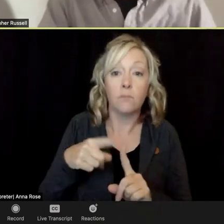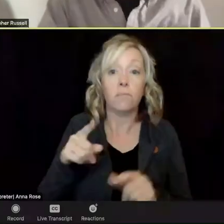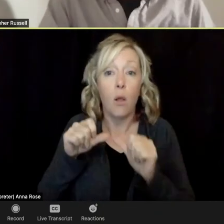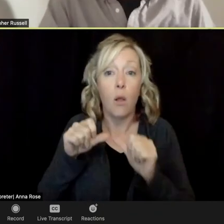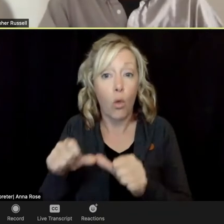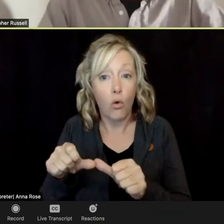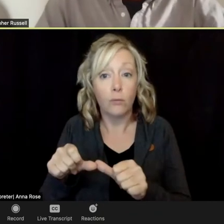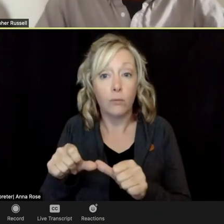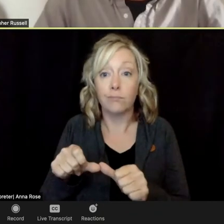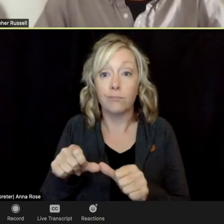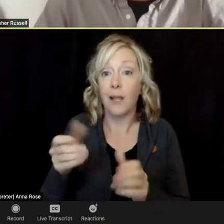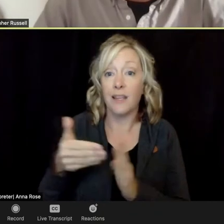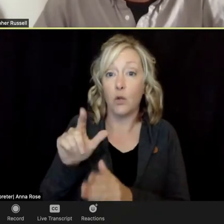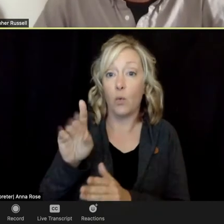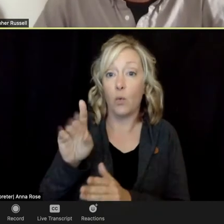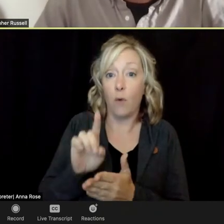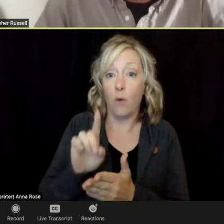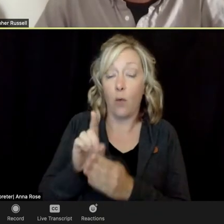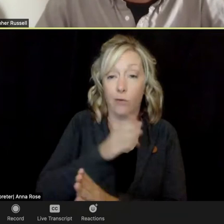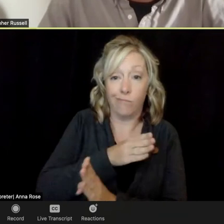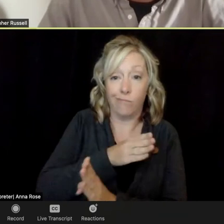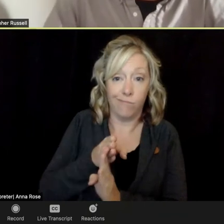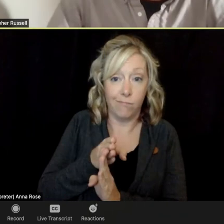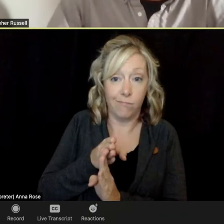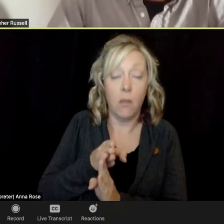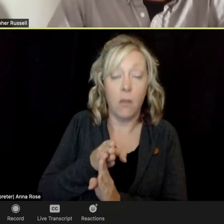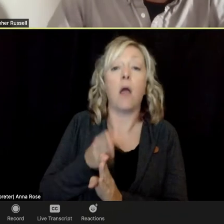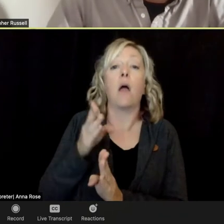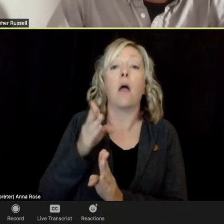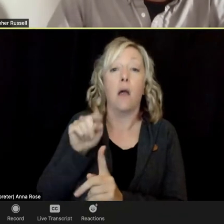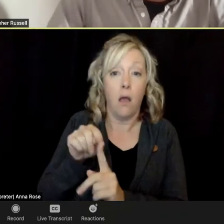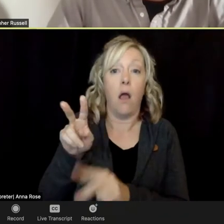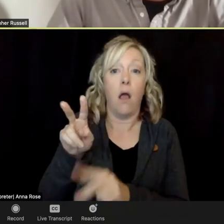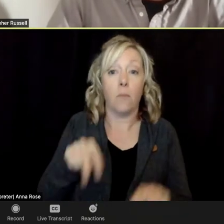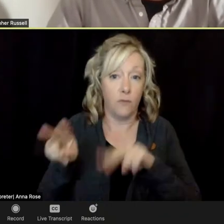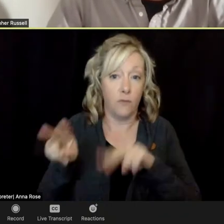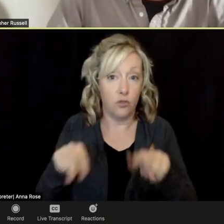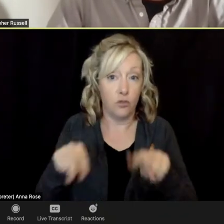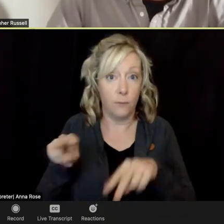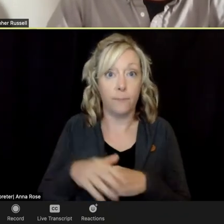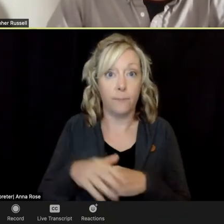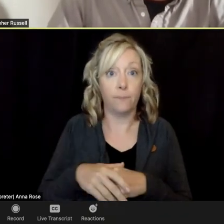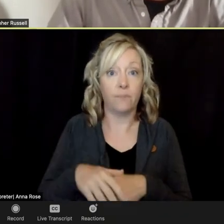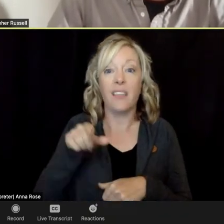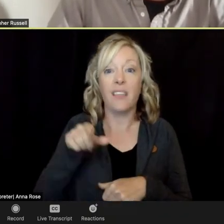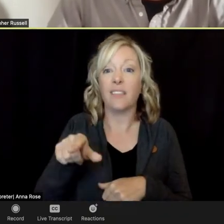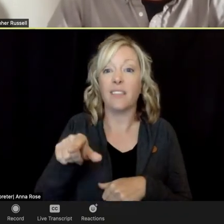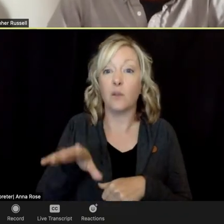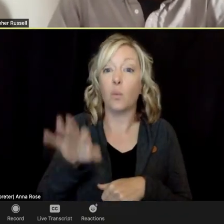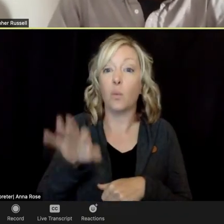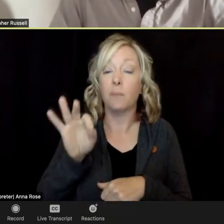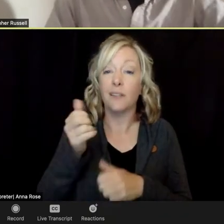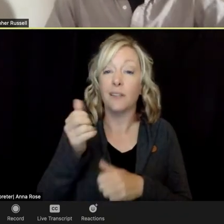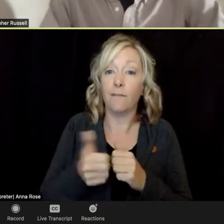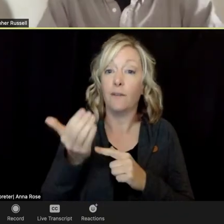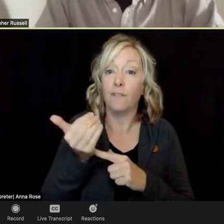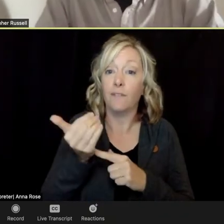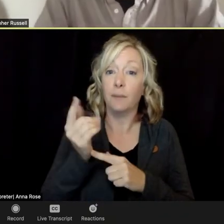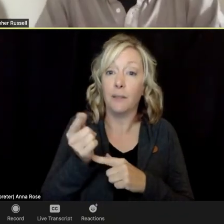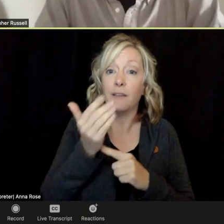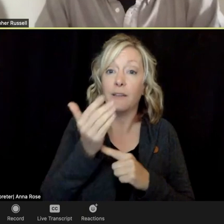within 24 hours. And then we've got the observation itself, and we've got in this one we chose a 15-minute time interval. It could be any